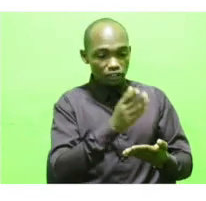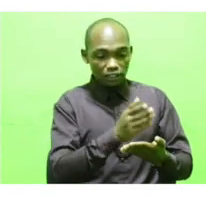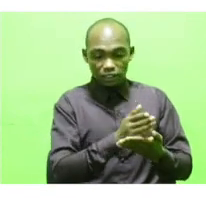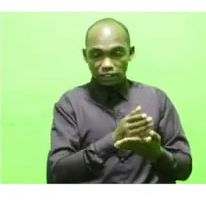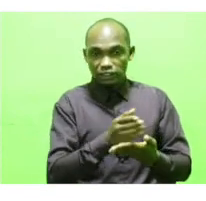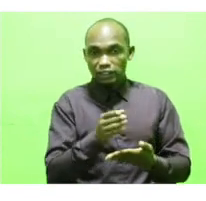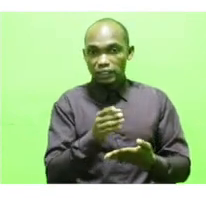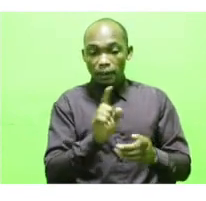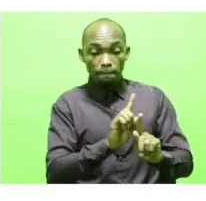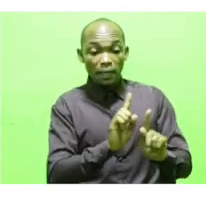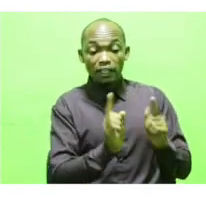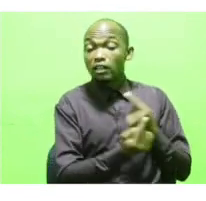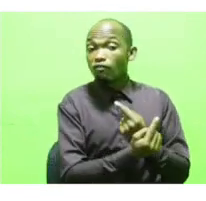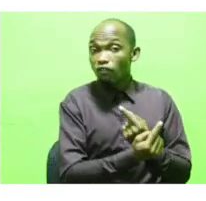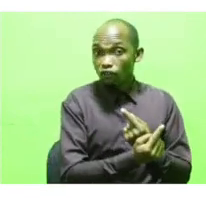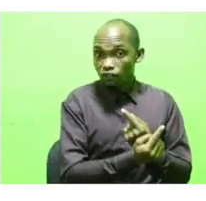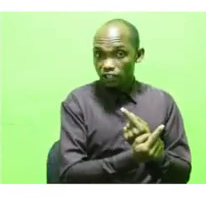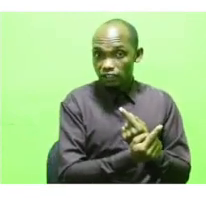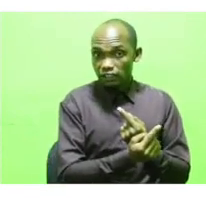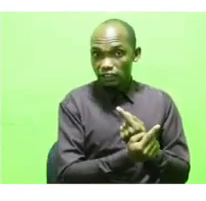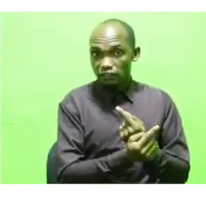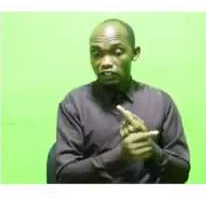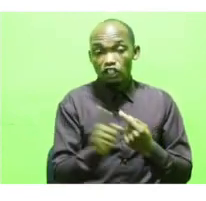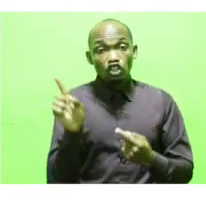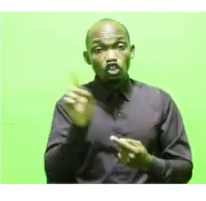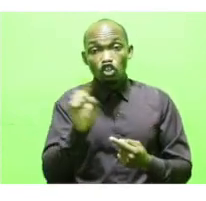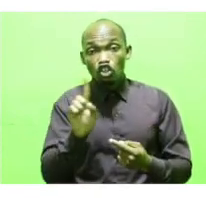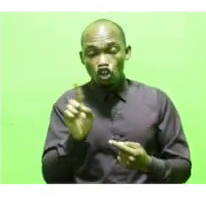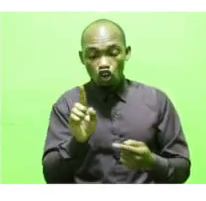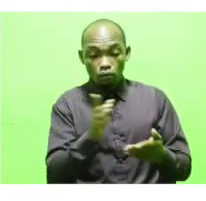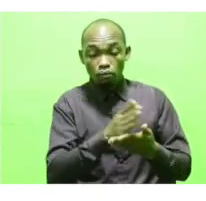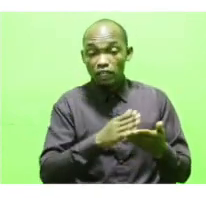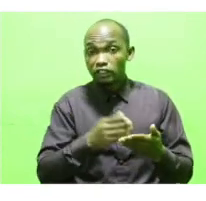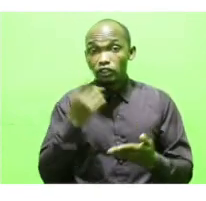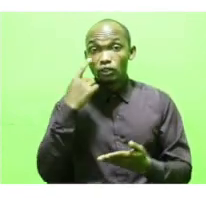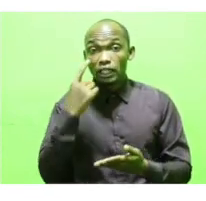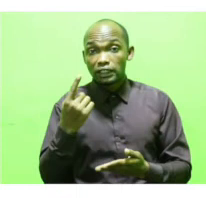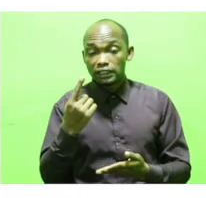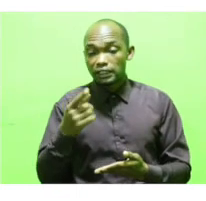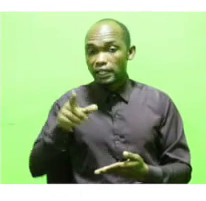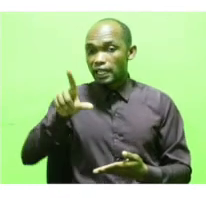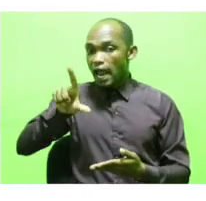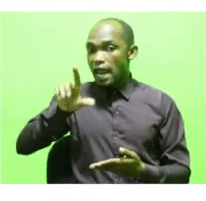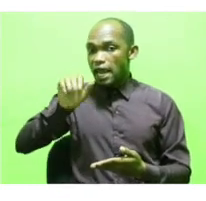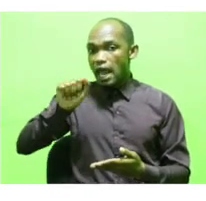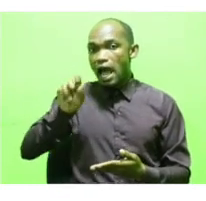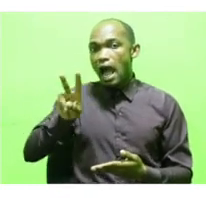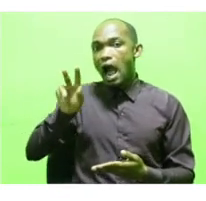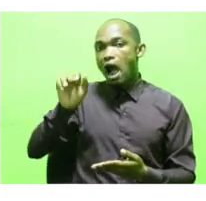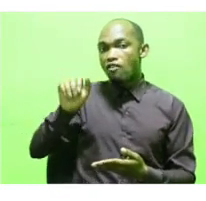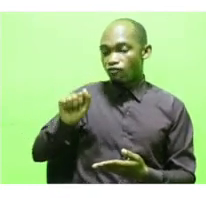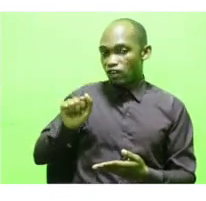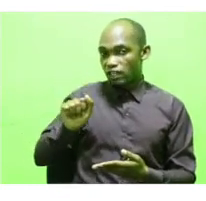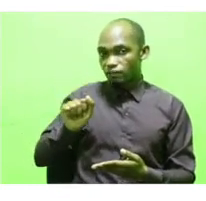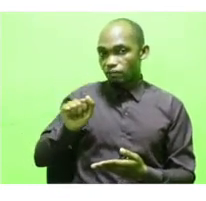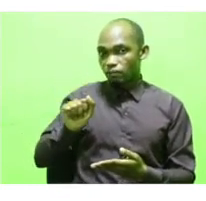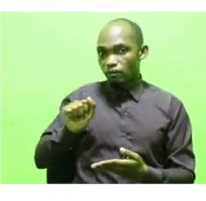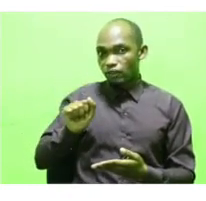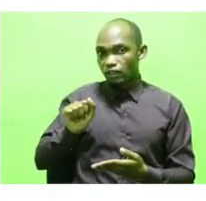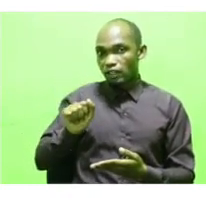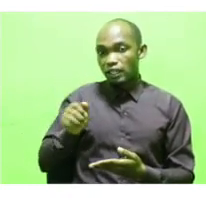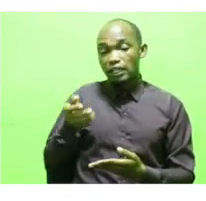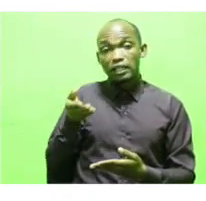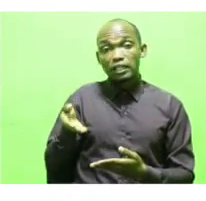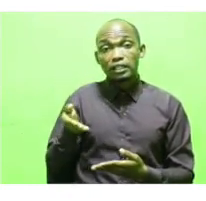incomplete metamorphosis, there is no larval stage. So there is no larval stage. So without the larva, and also there is no